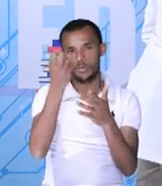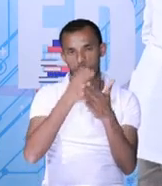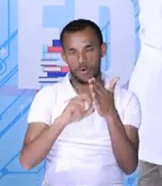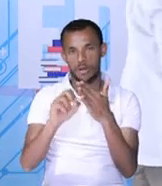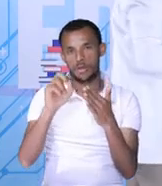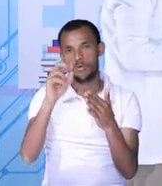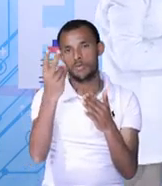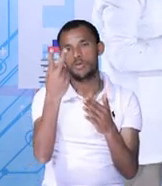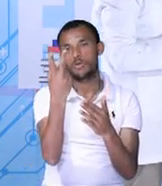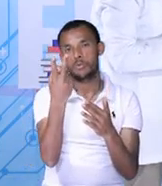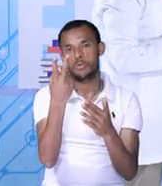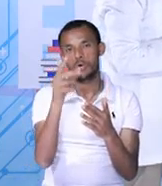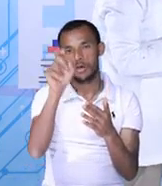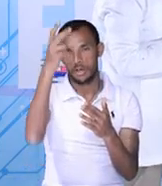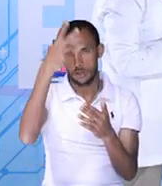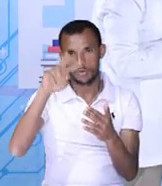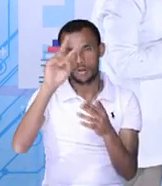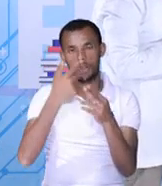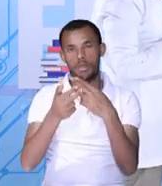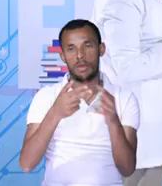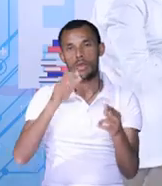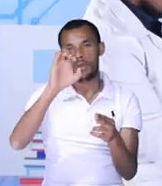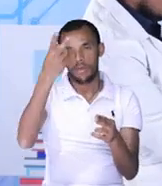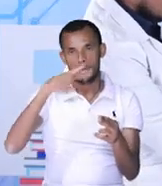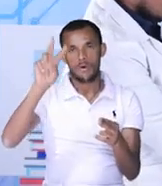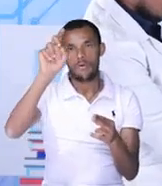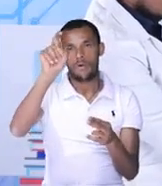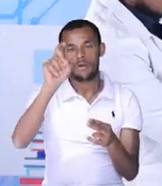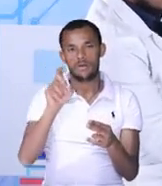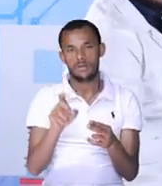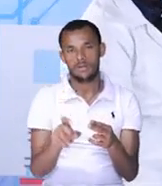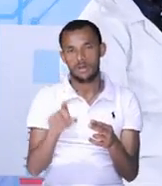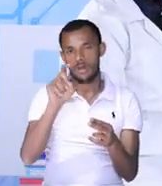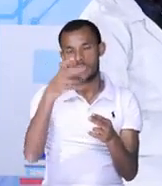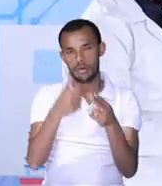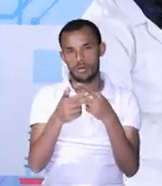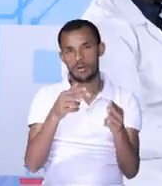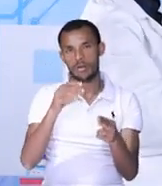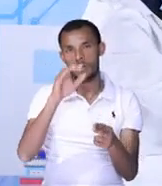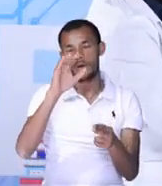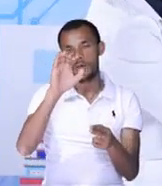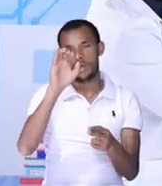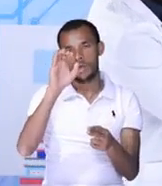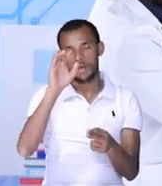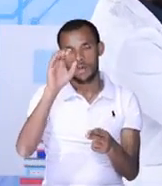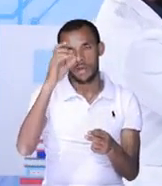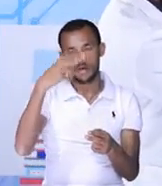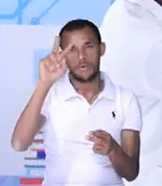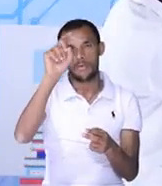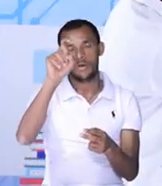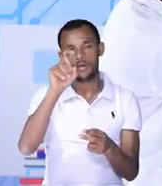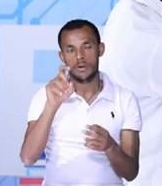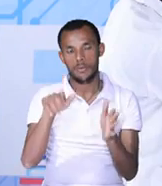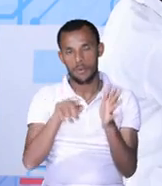of the two, x squared times e raised to x. So here, x squared times e raised to x. Next,